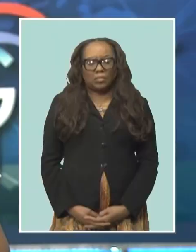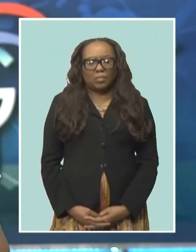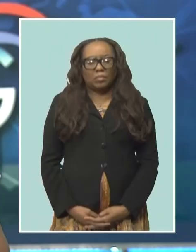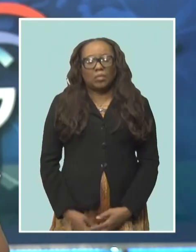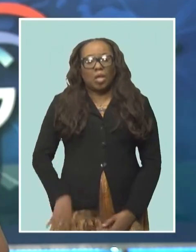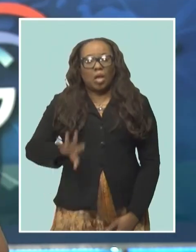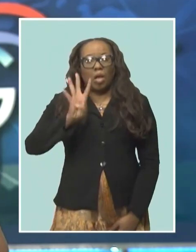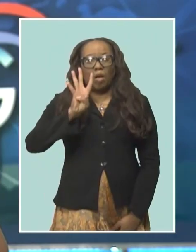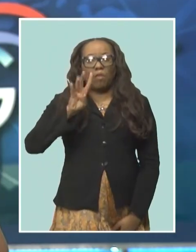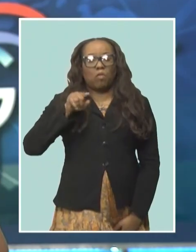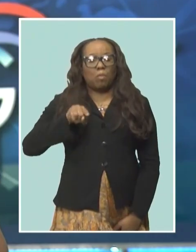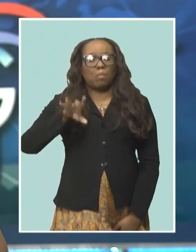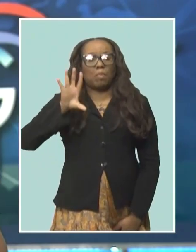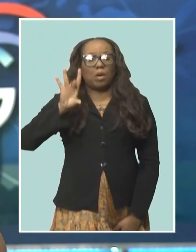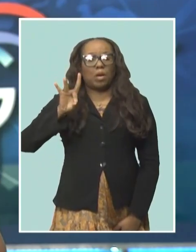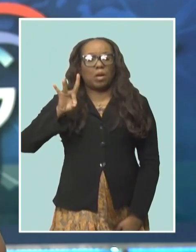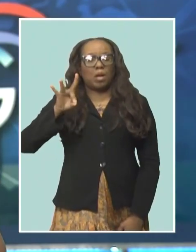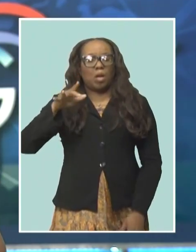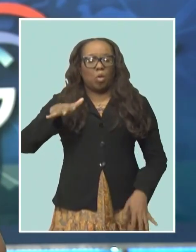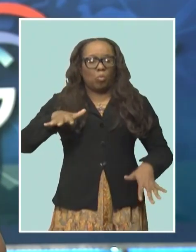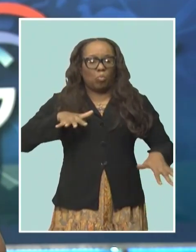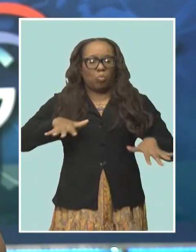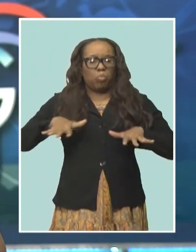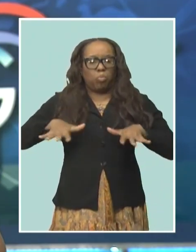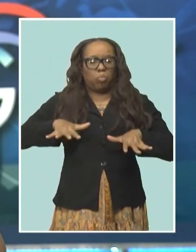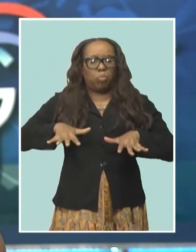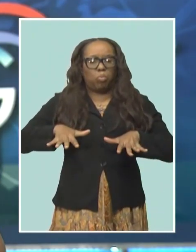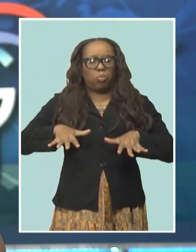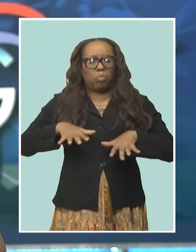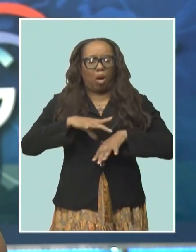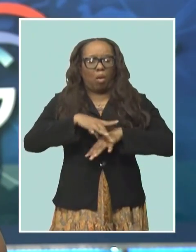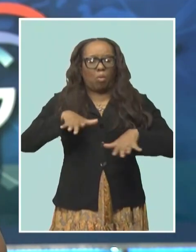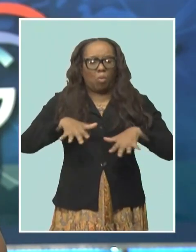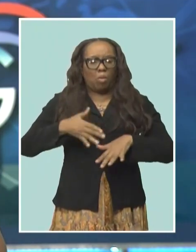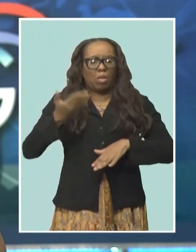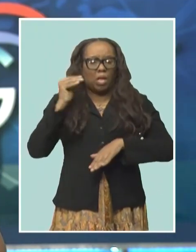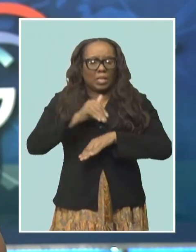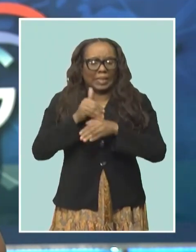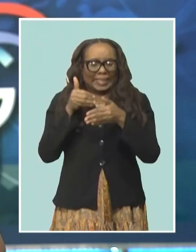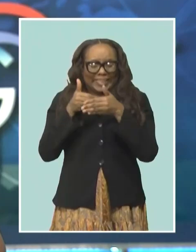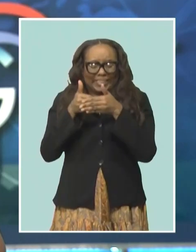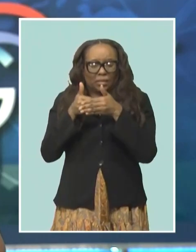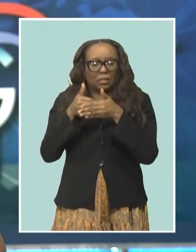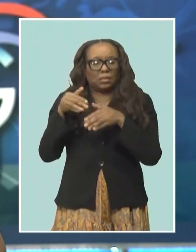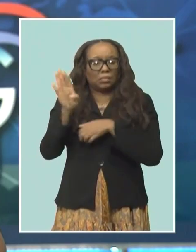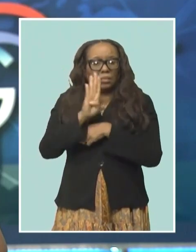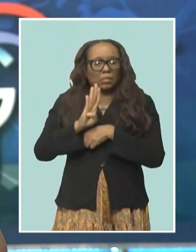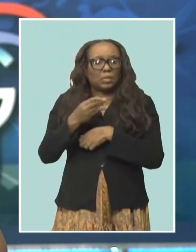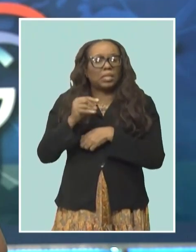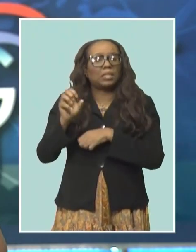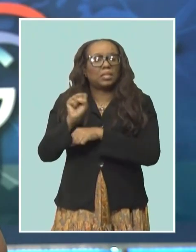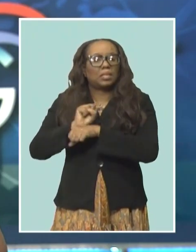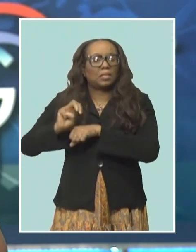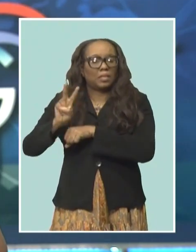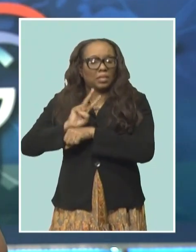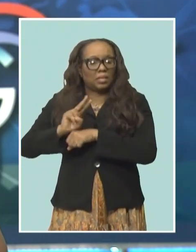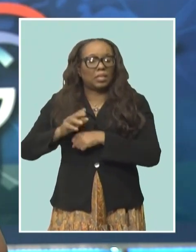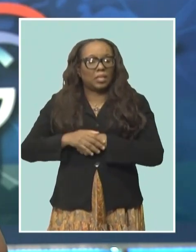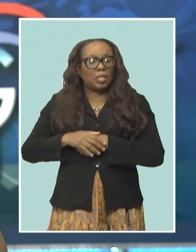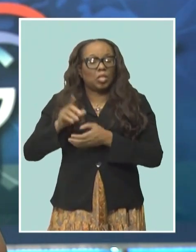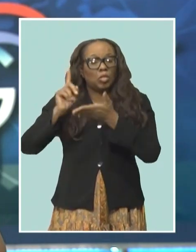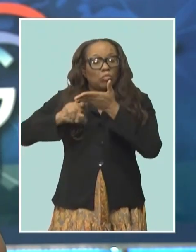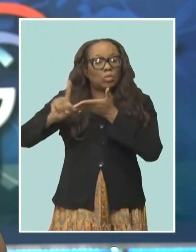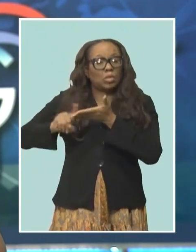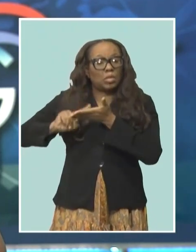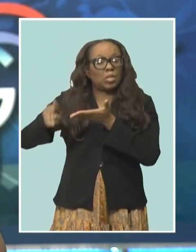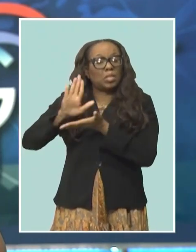A 4.8 magnitude quake was recorded last night near Barbados and St. Vincent and the Grenadines. According to the Seismic